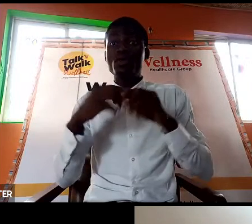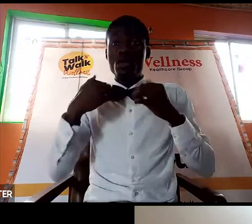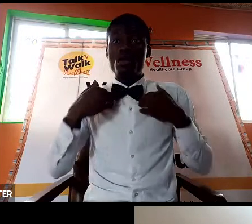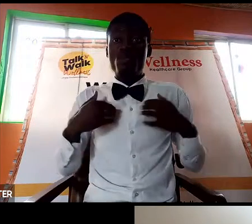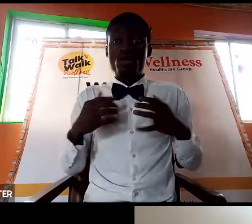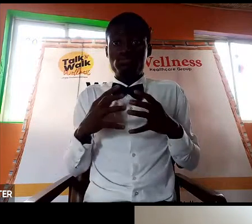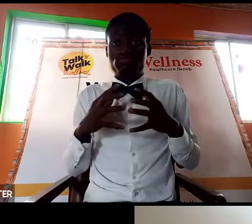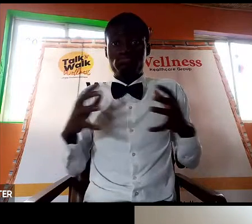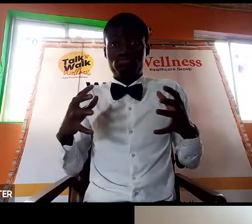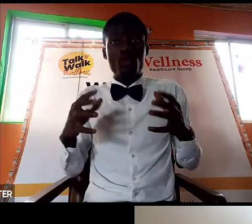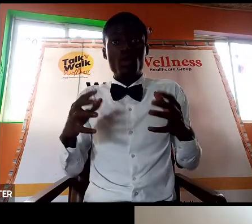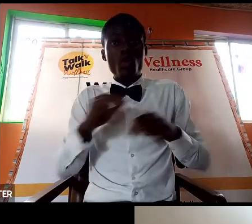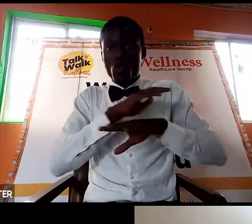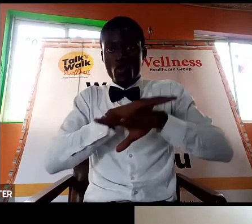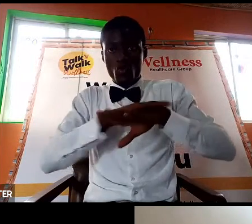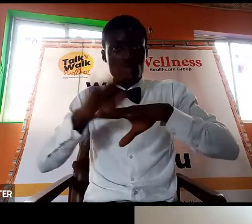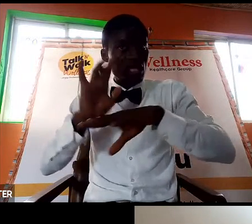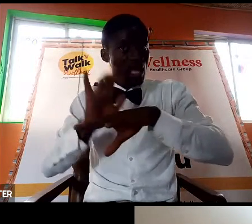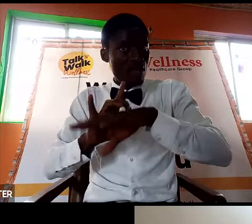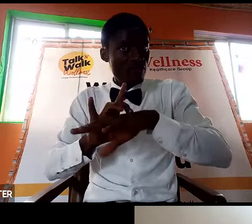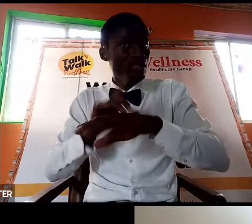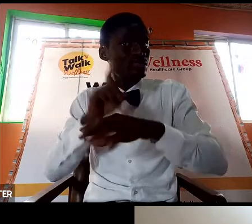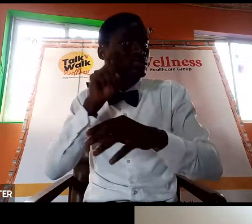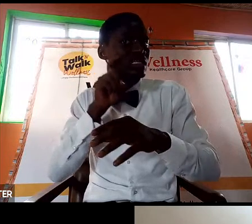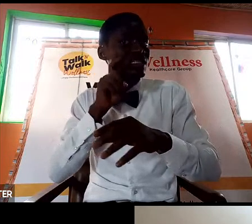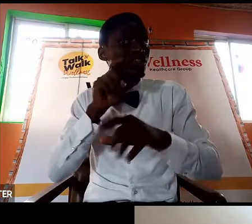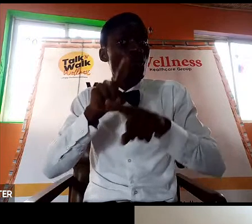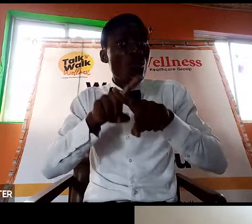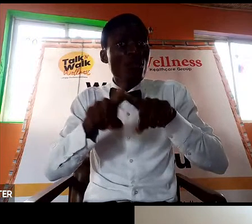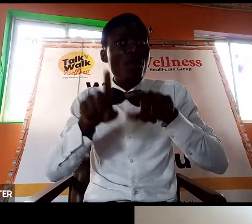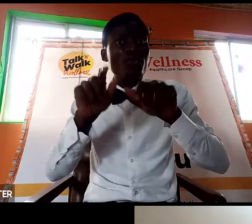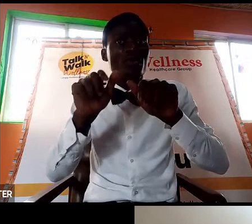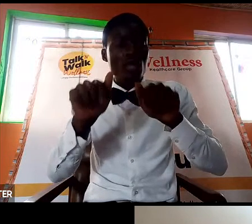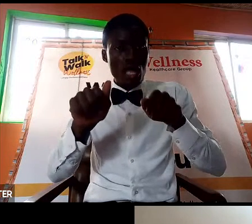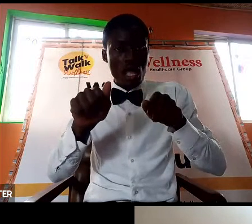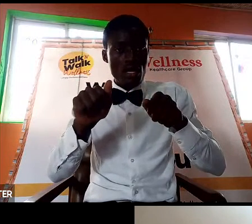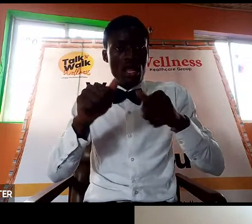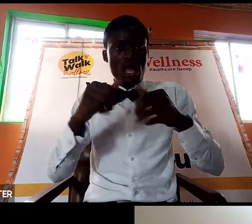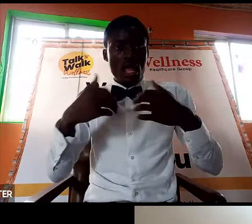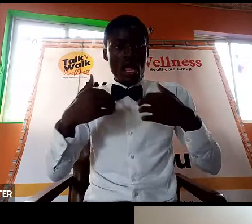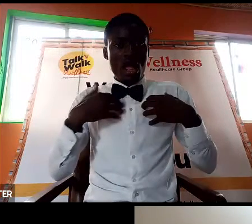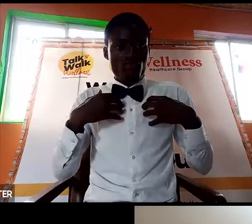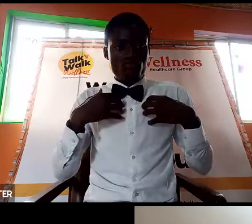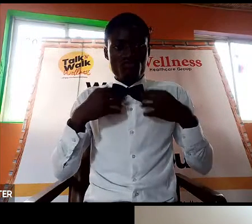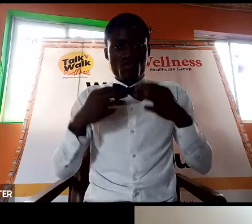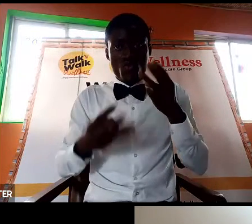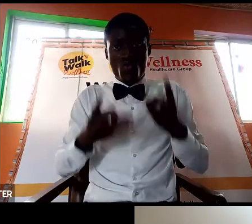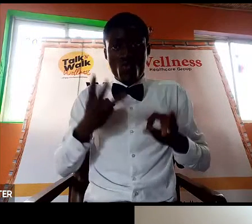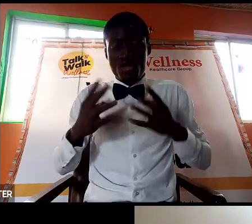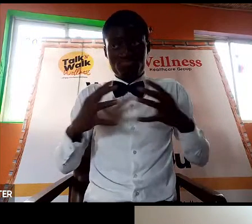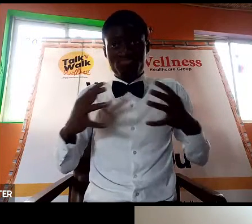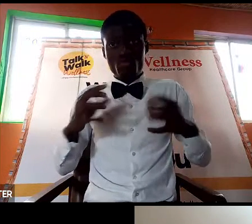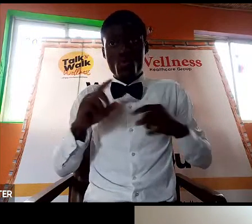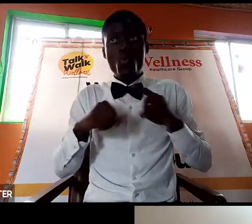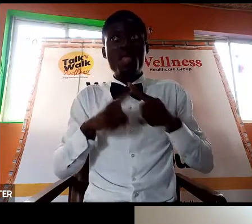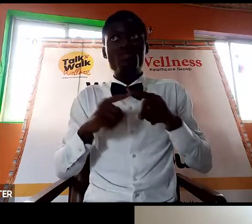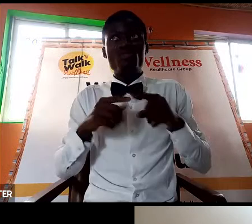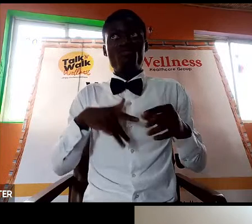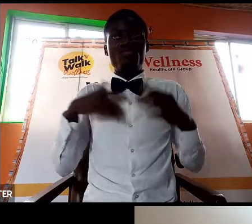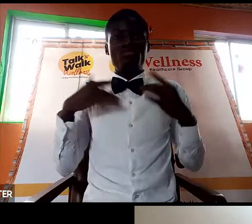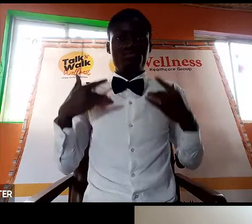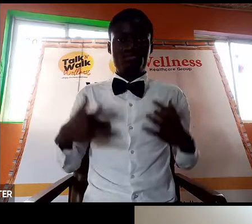sex. So she also has also told us that good sex is not as prescribed by anyone. It is